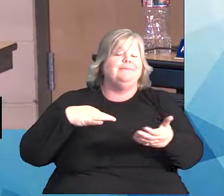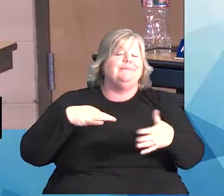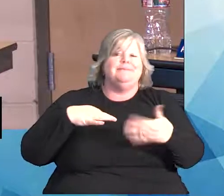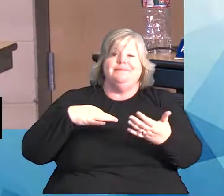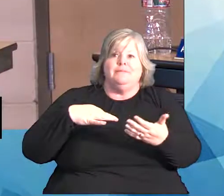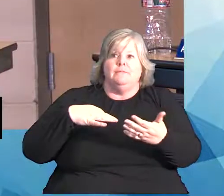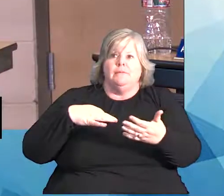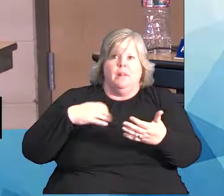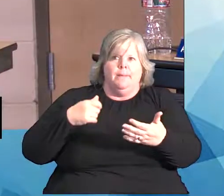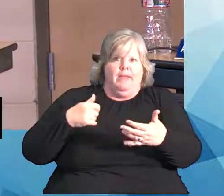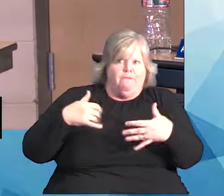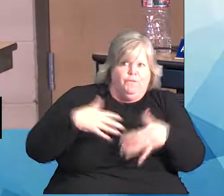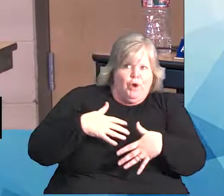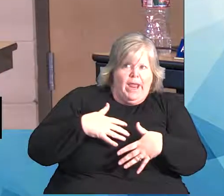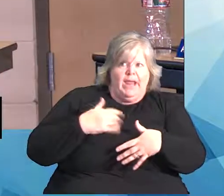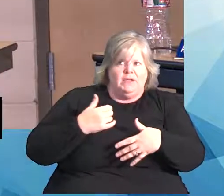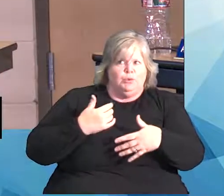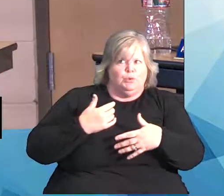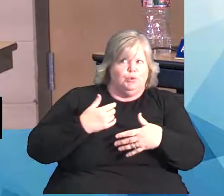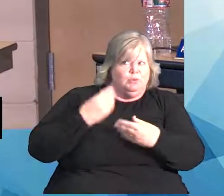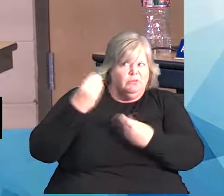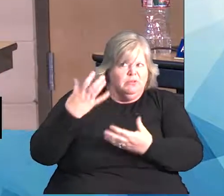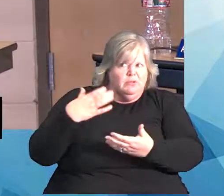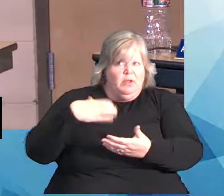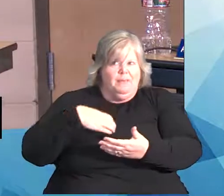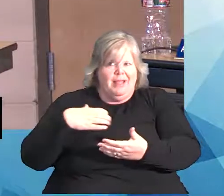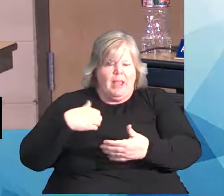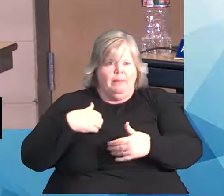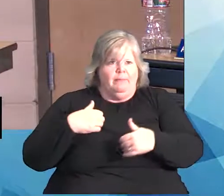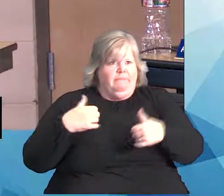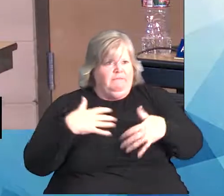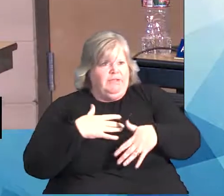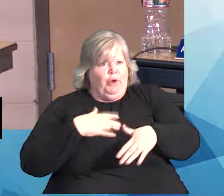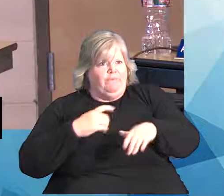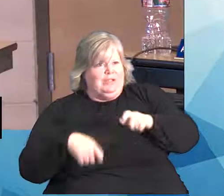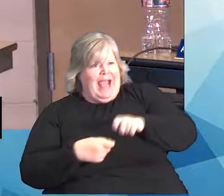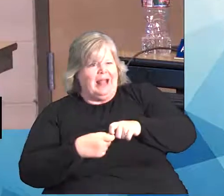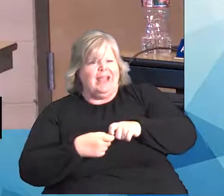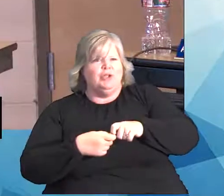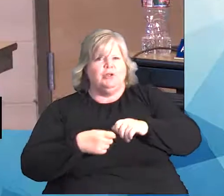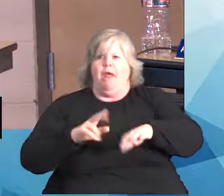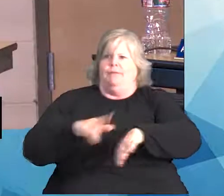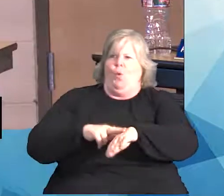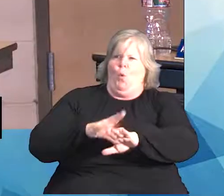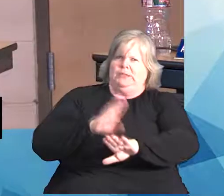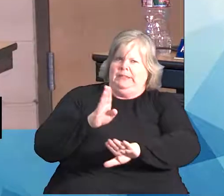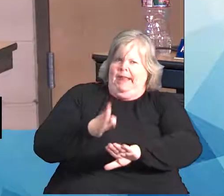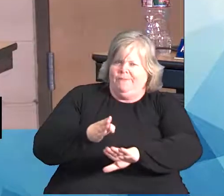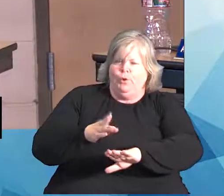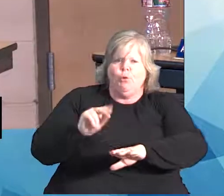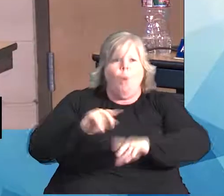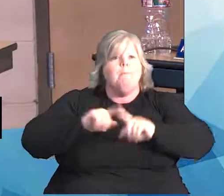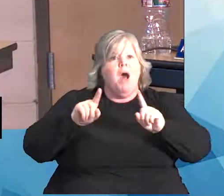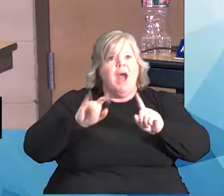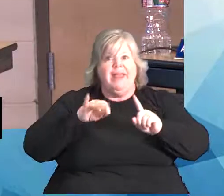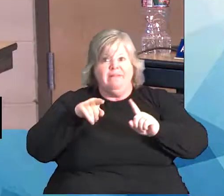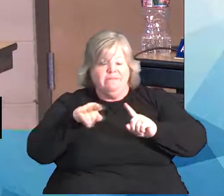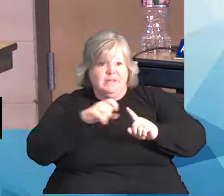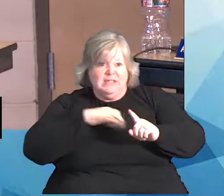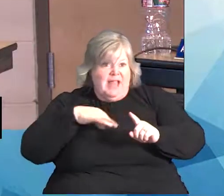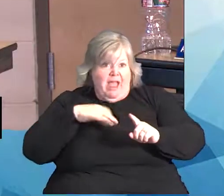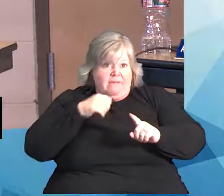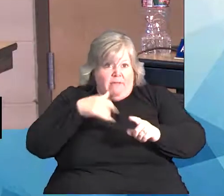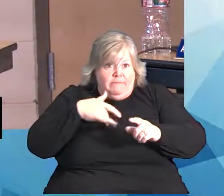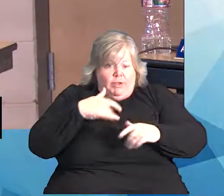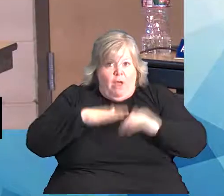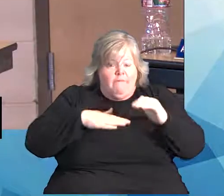not being afraid to kind of come forward, for fear of, some sort of retaliation, which of course we would never do. But if they don't feel comfortable, they don't feel